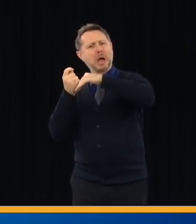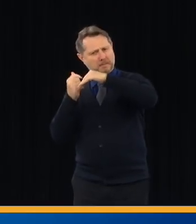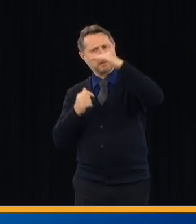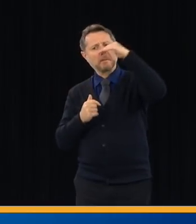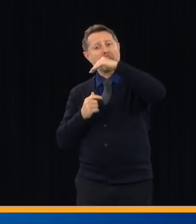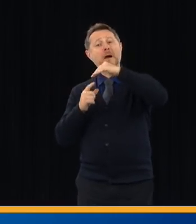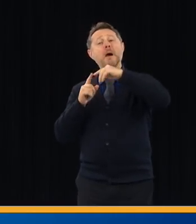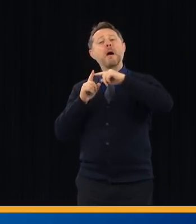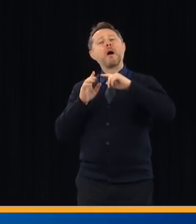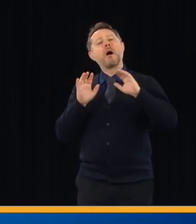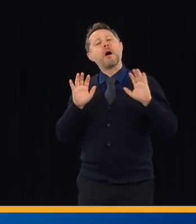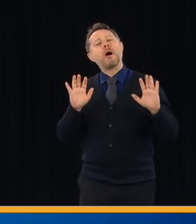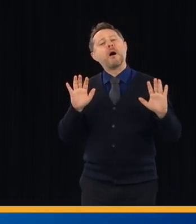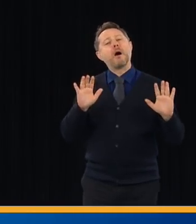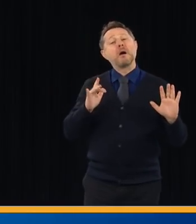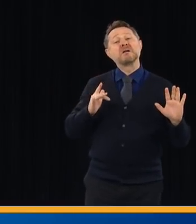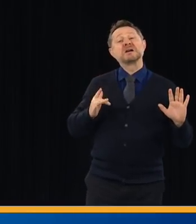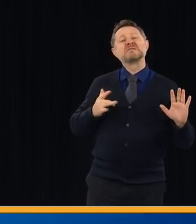not statistically